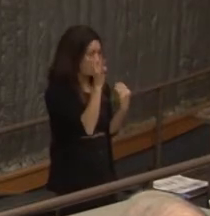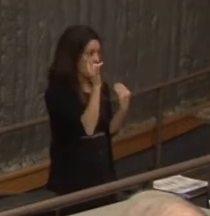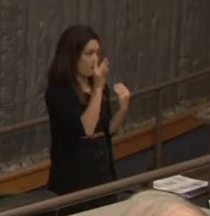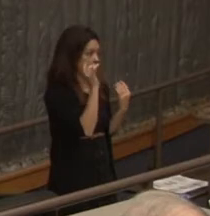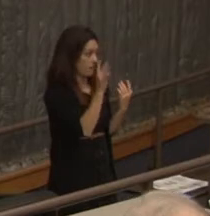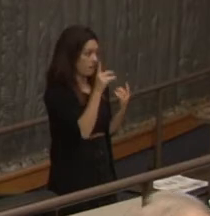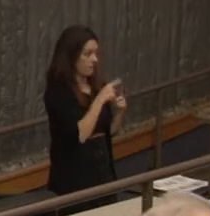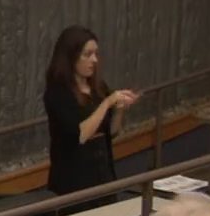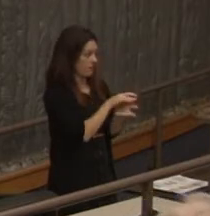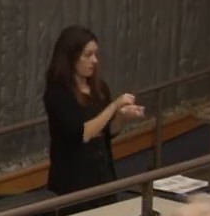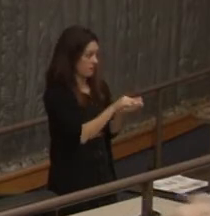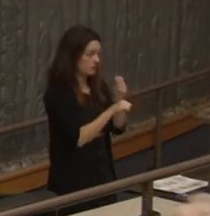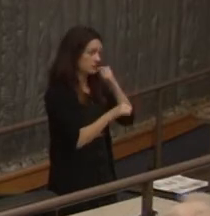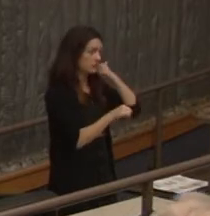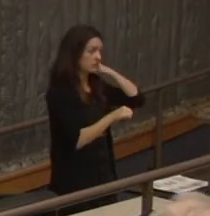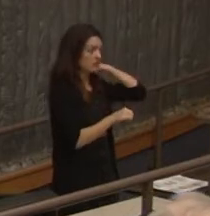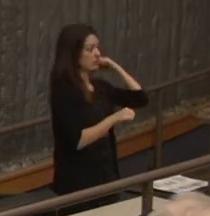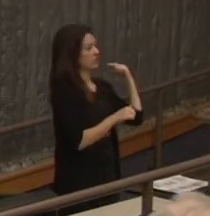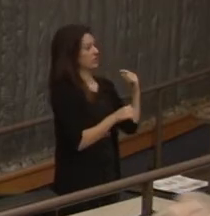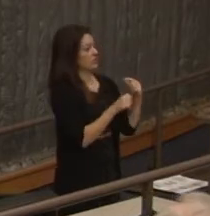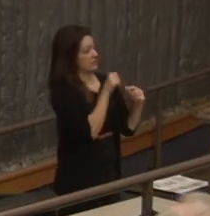the Holocaust.